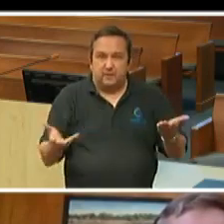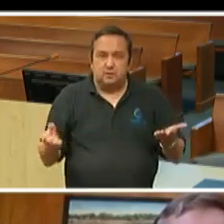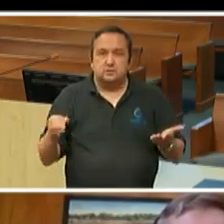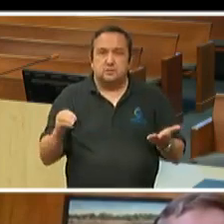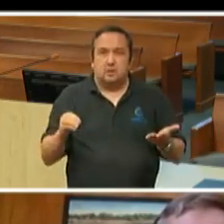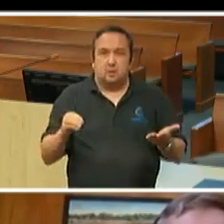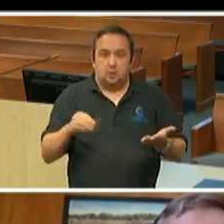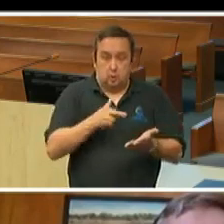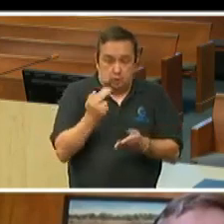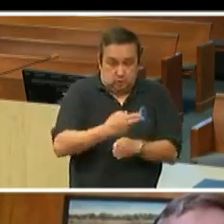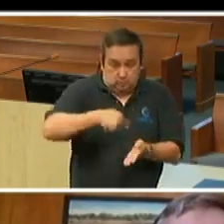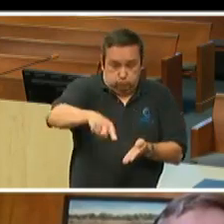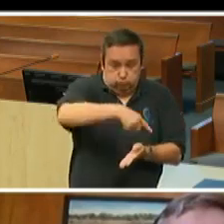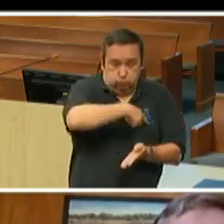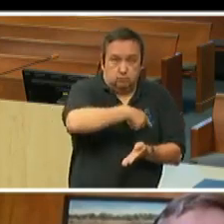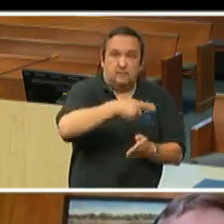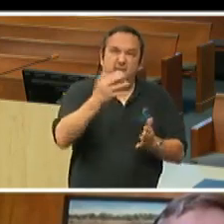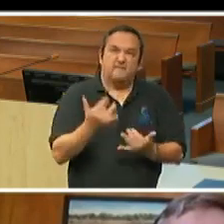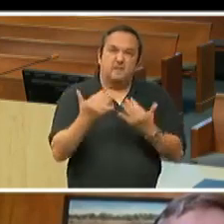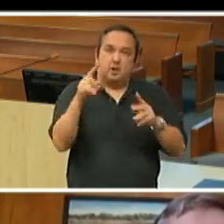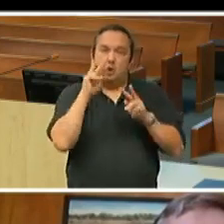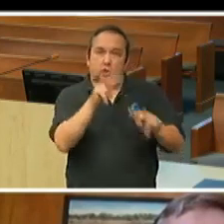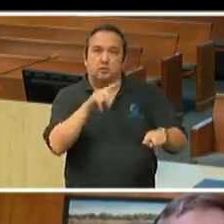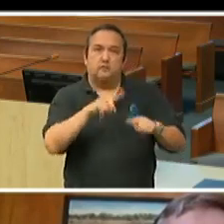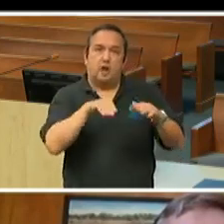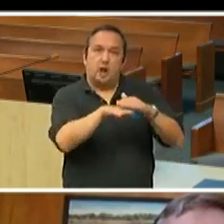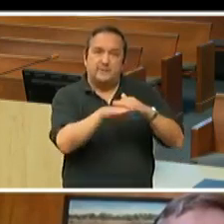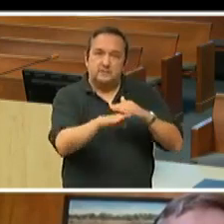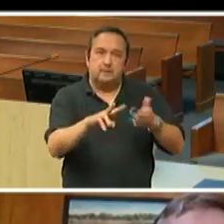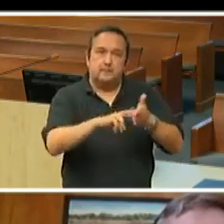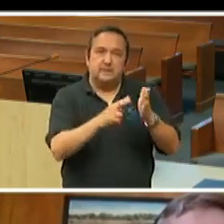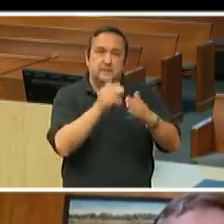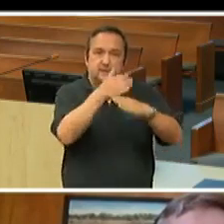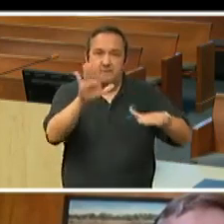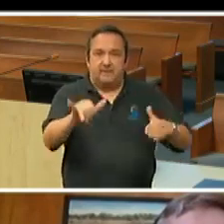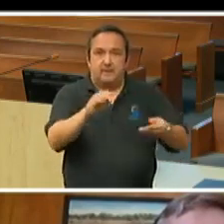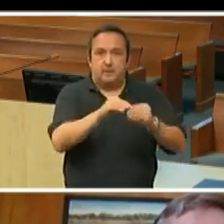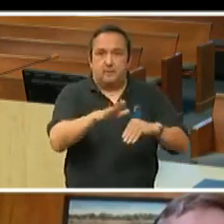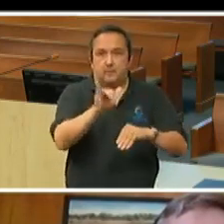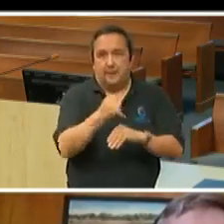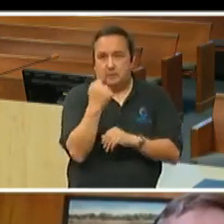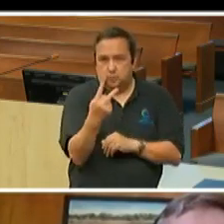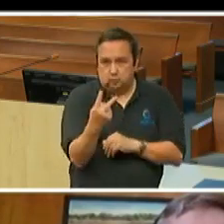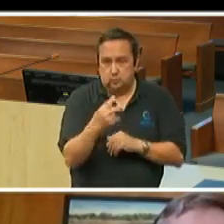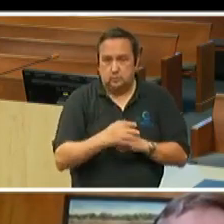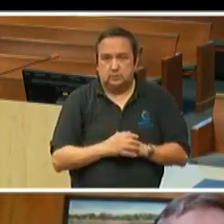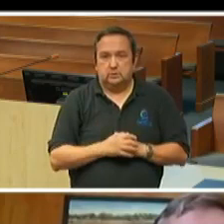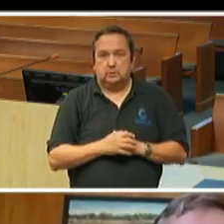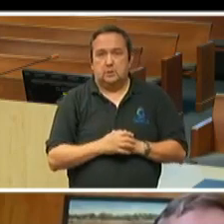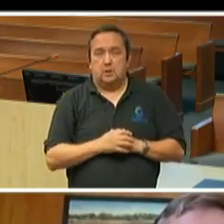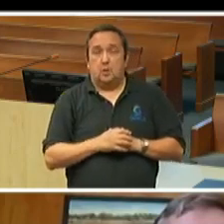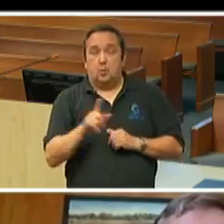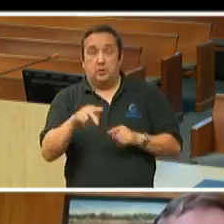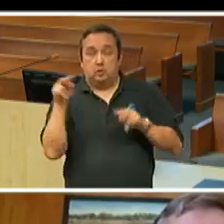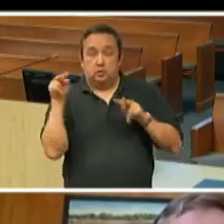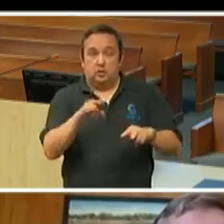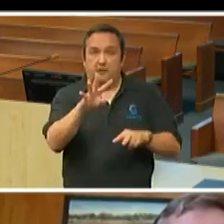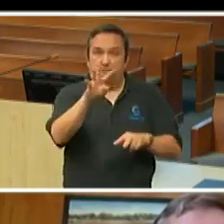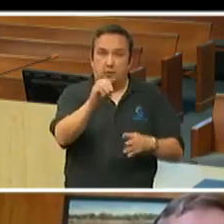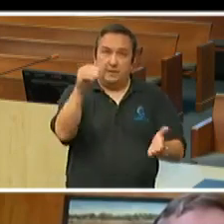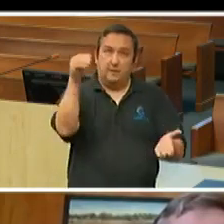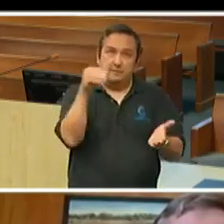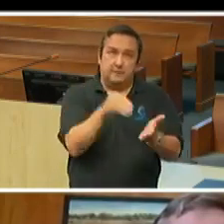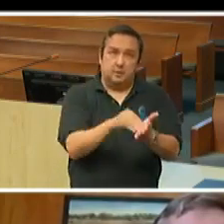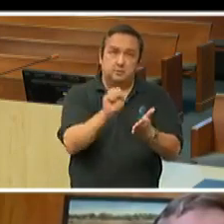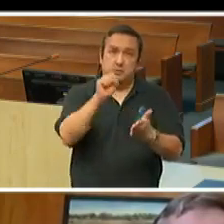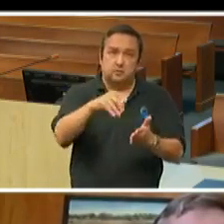that, what fire does in looking at occupancy is they basically divide that number by 2. So when you look at a 40,000 square